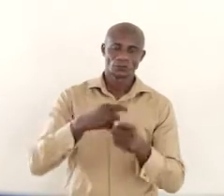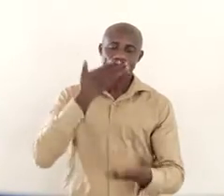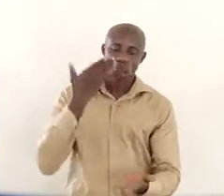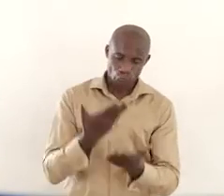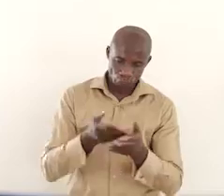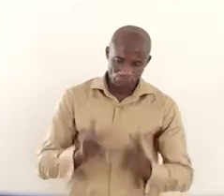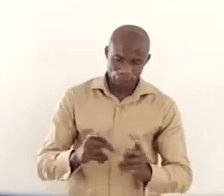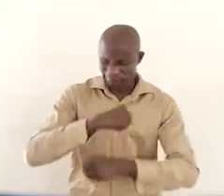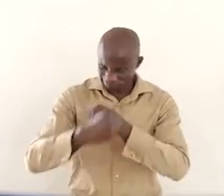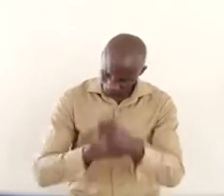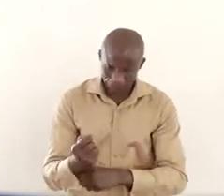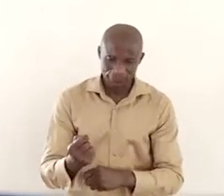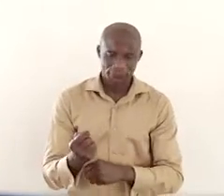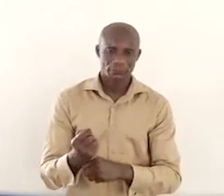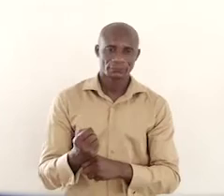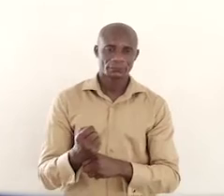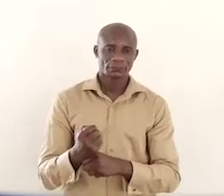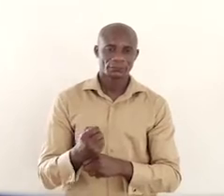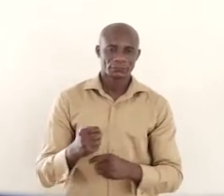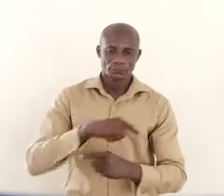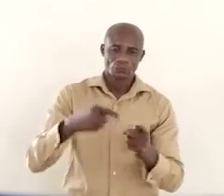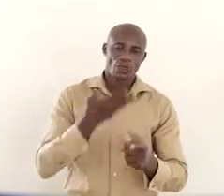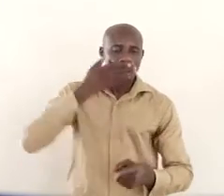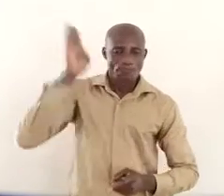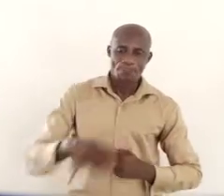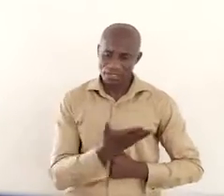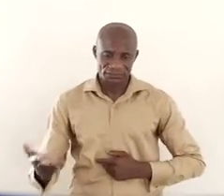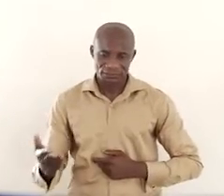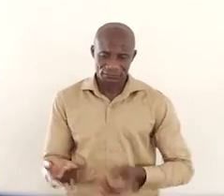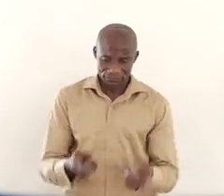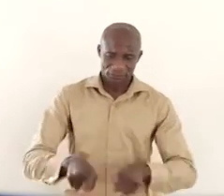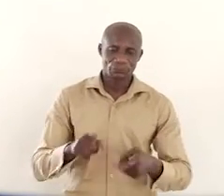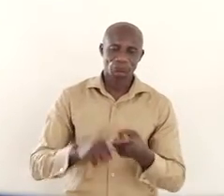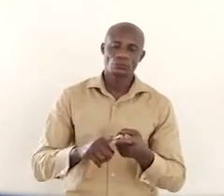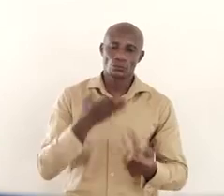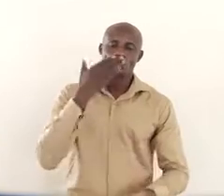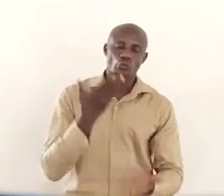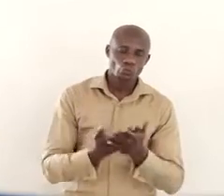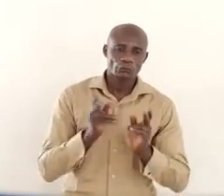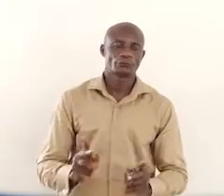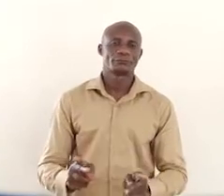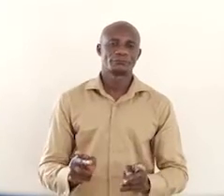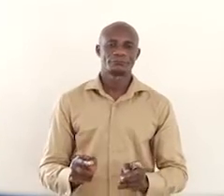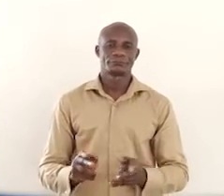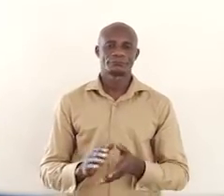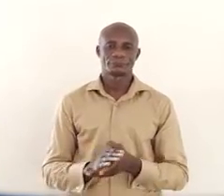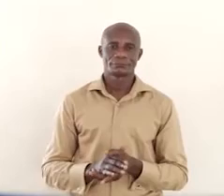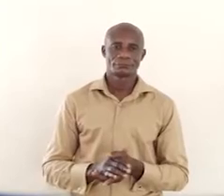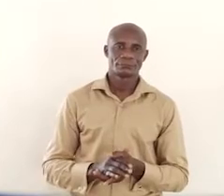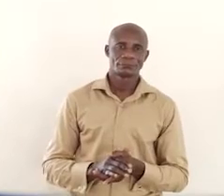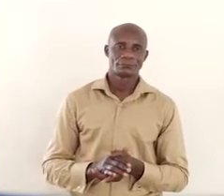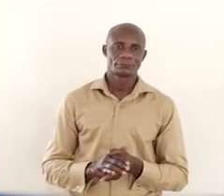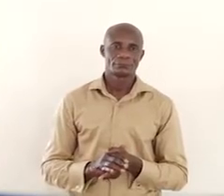When good people suffer, when bad things happen to good people, you know there's a book like that,